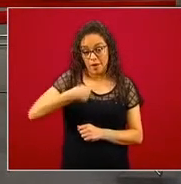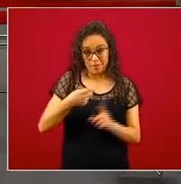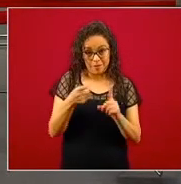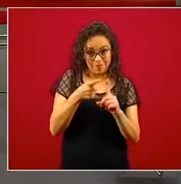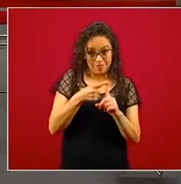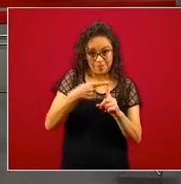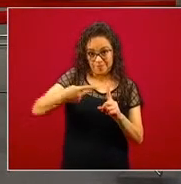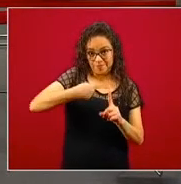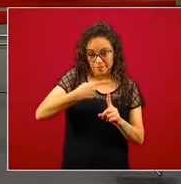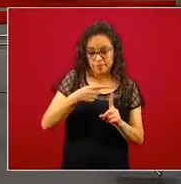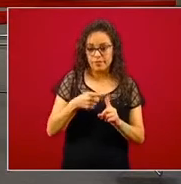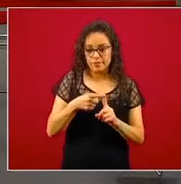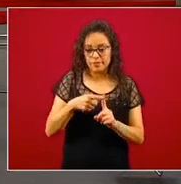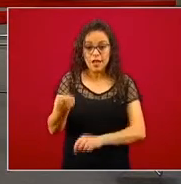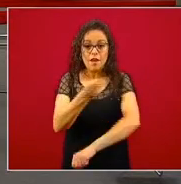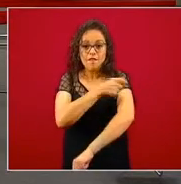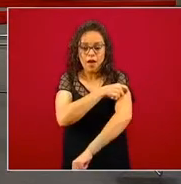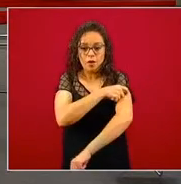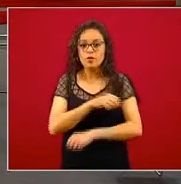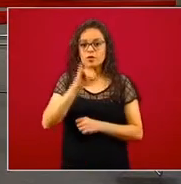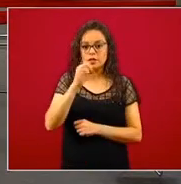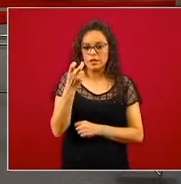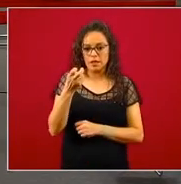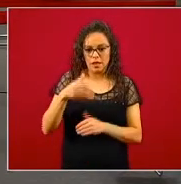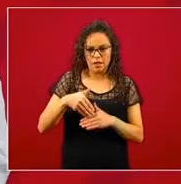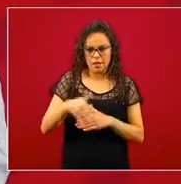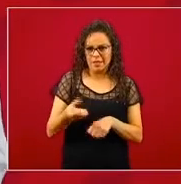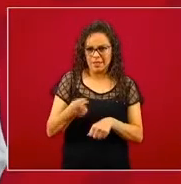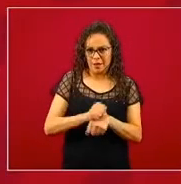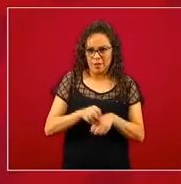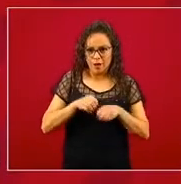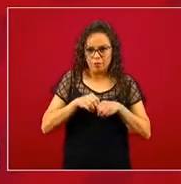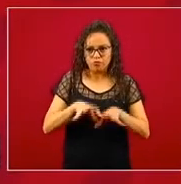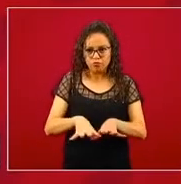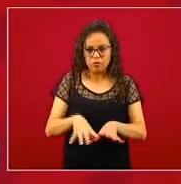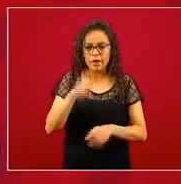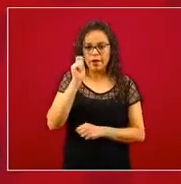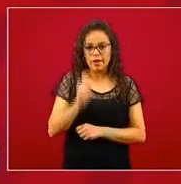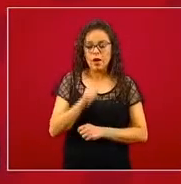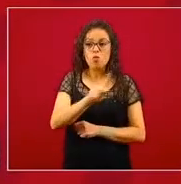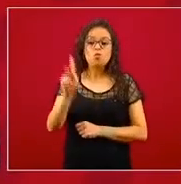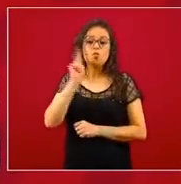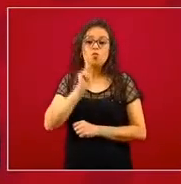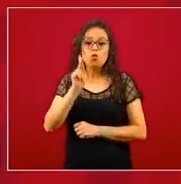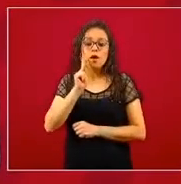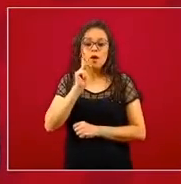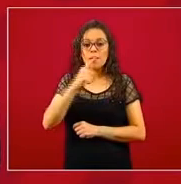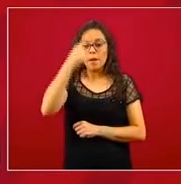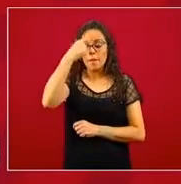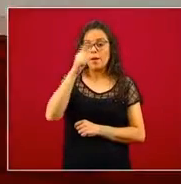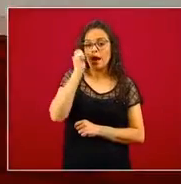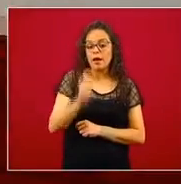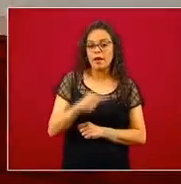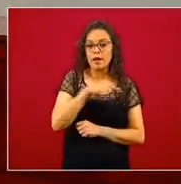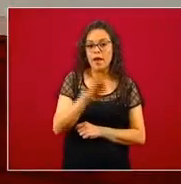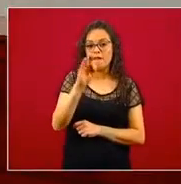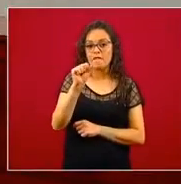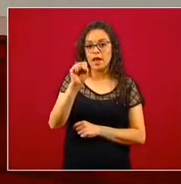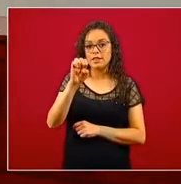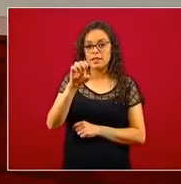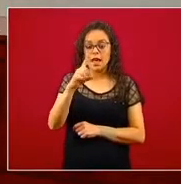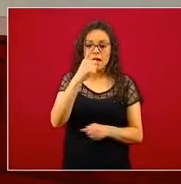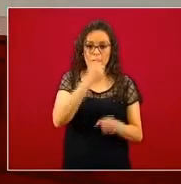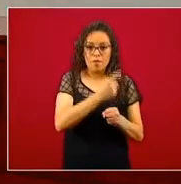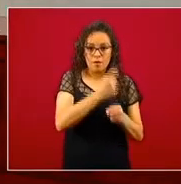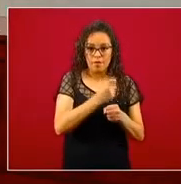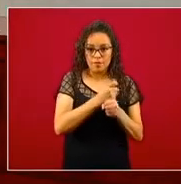with institutional support, whenever we don't have any relatives that would then take charge of children, then